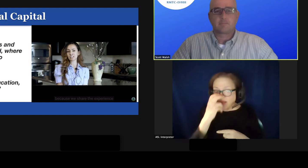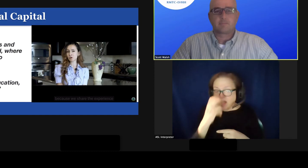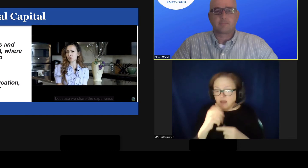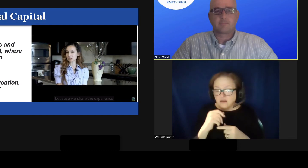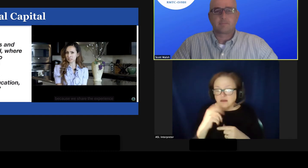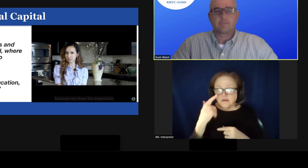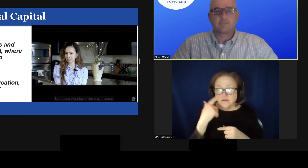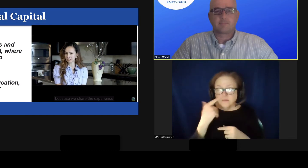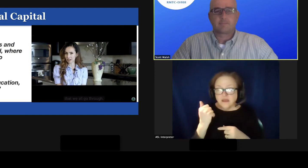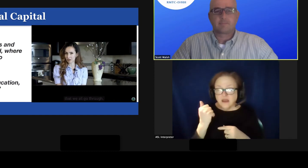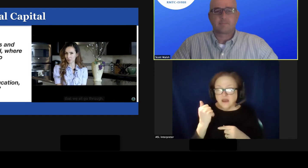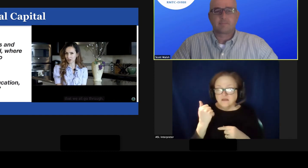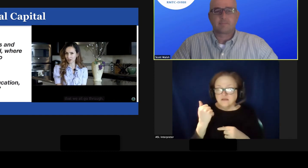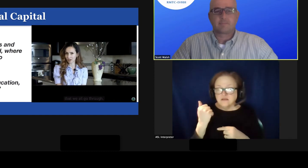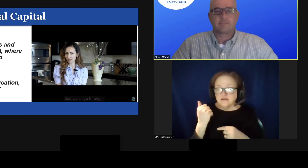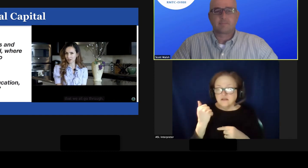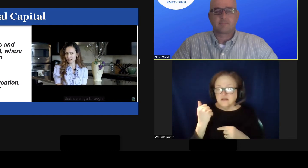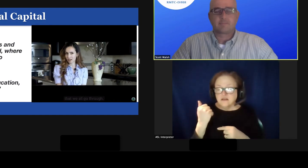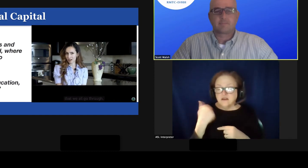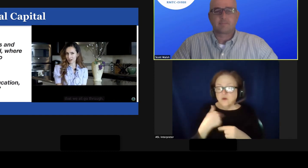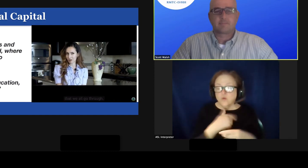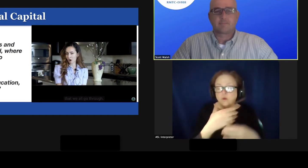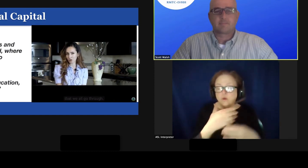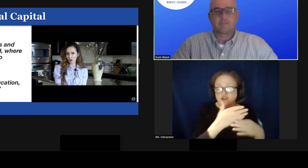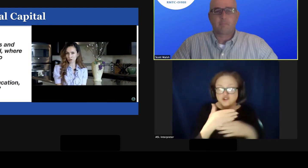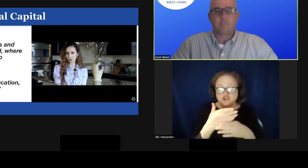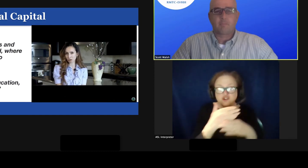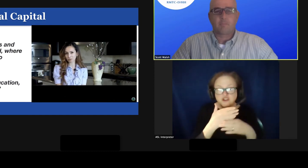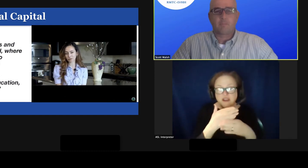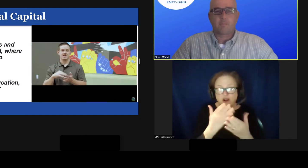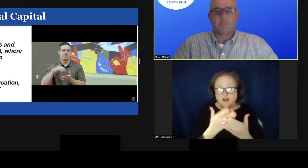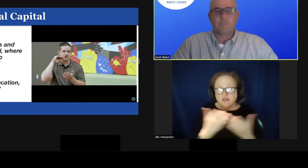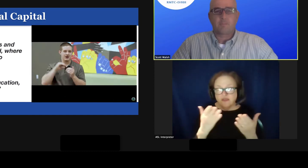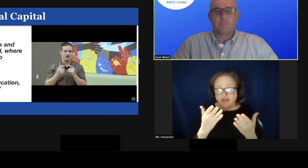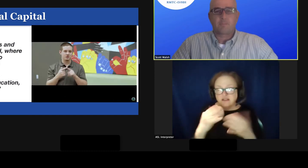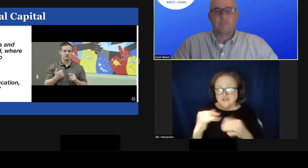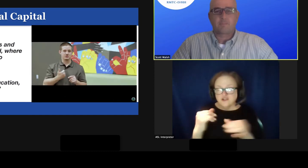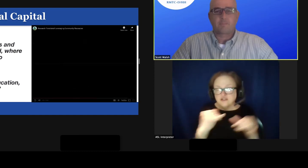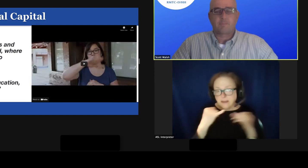the experience that we all go through.